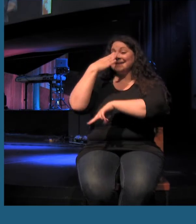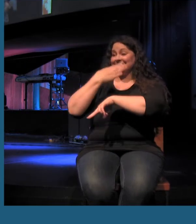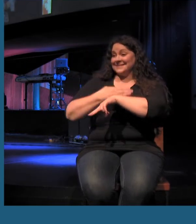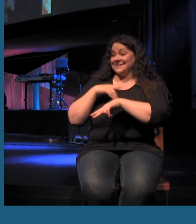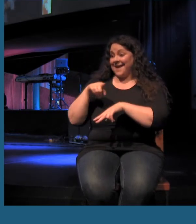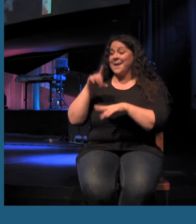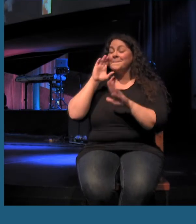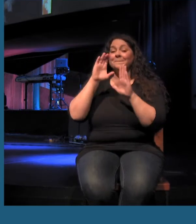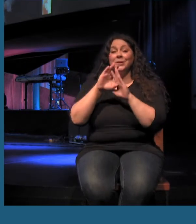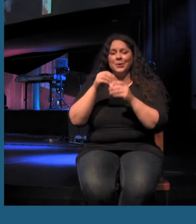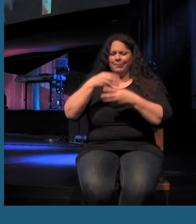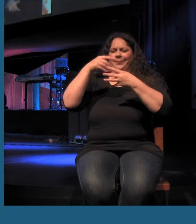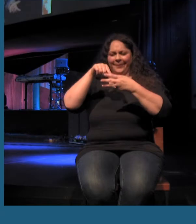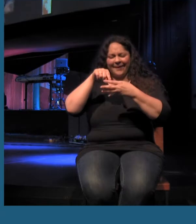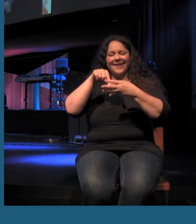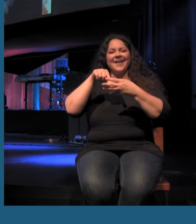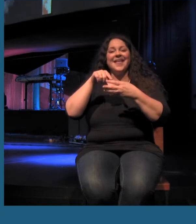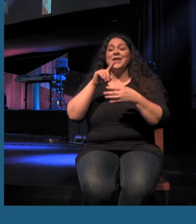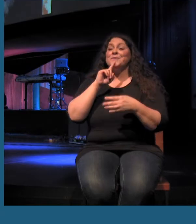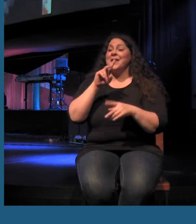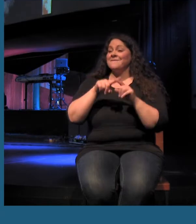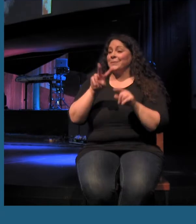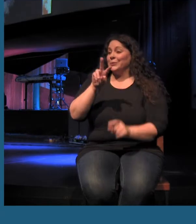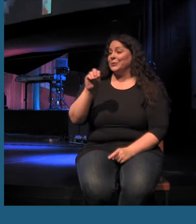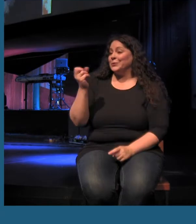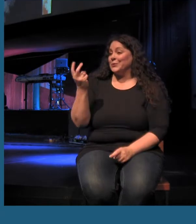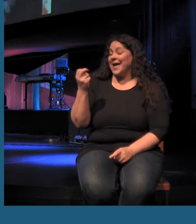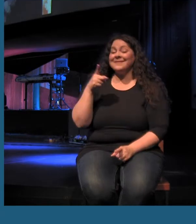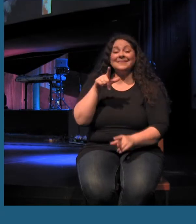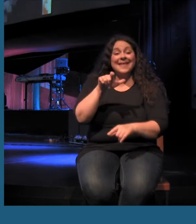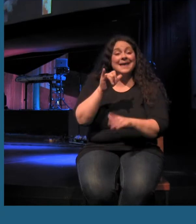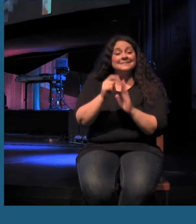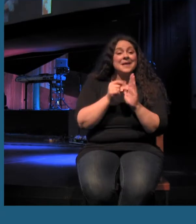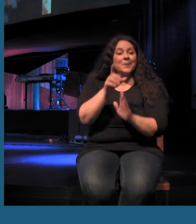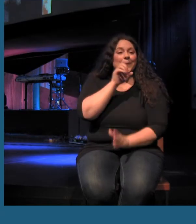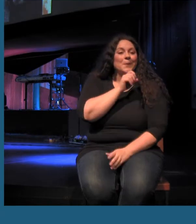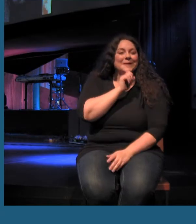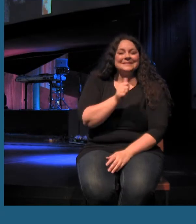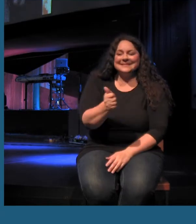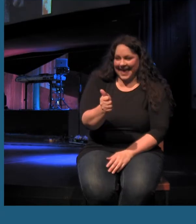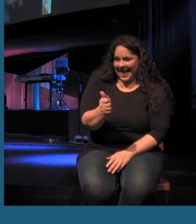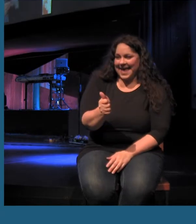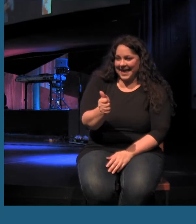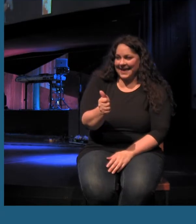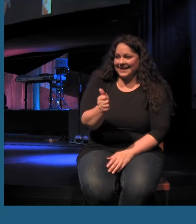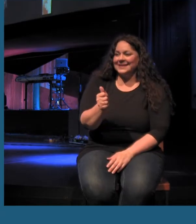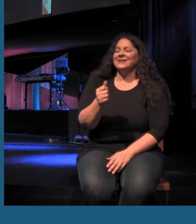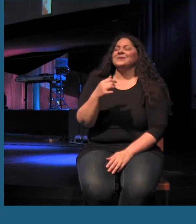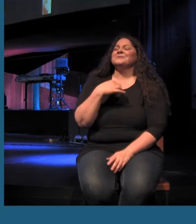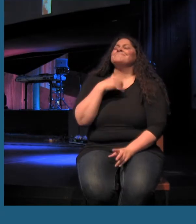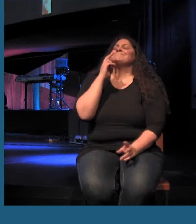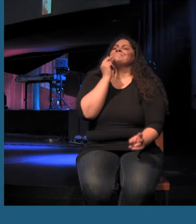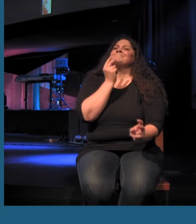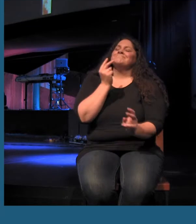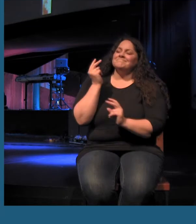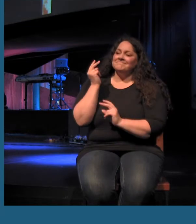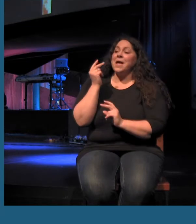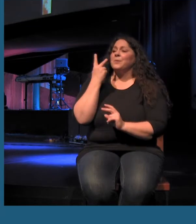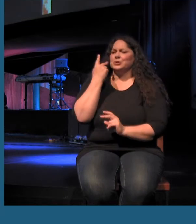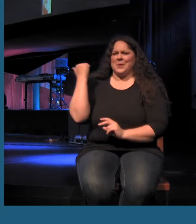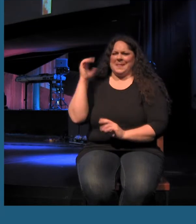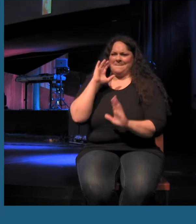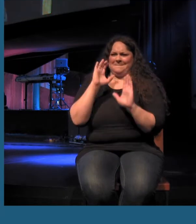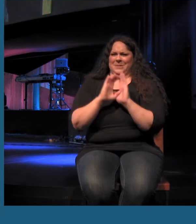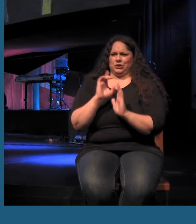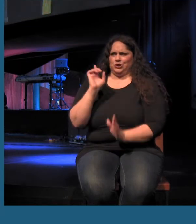about 2012, it's about 8 or 9 years ago when he was 10 years old, that kind of made us a little bit reflective. And I want to show you this picture. It's a very